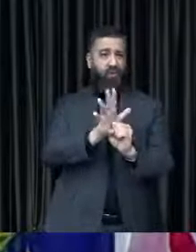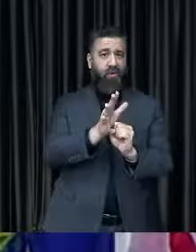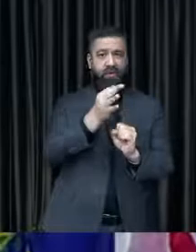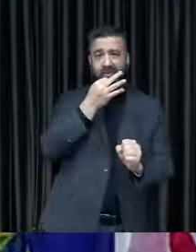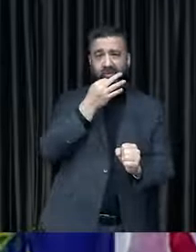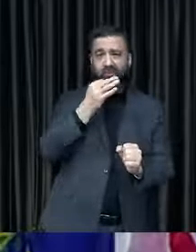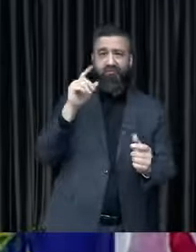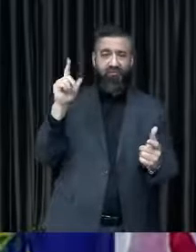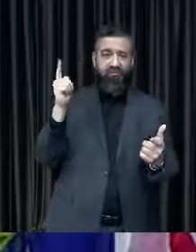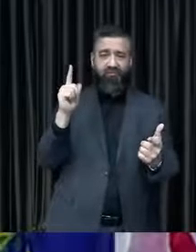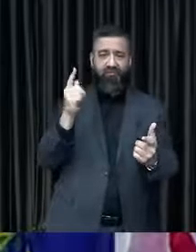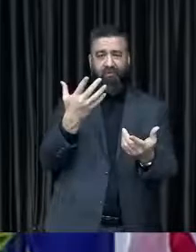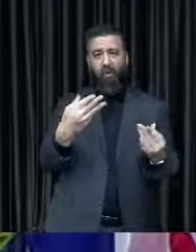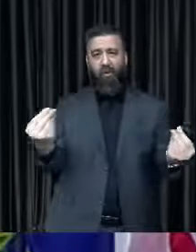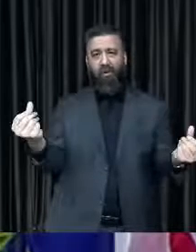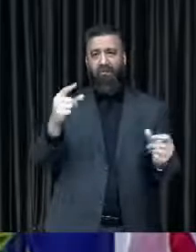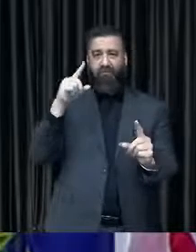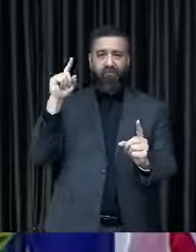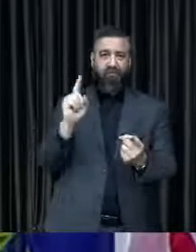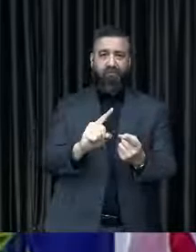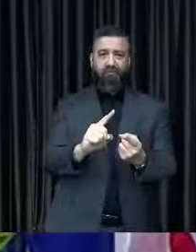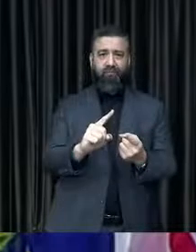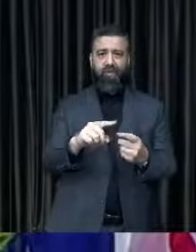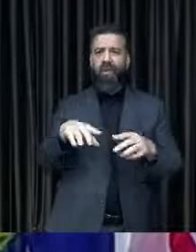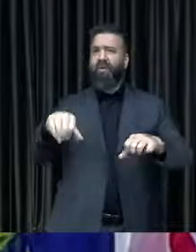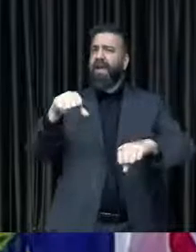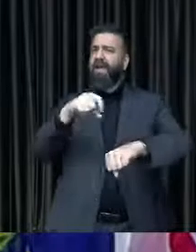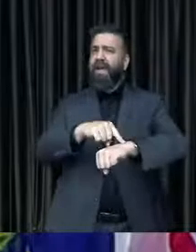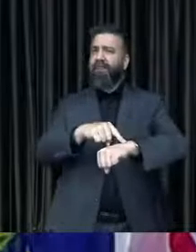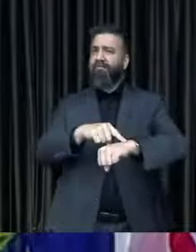still going to take several months to get there, but we